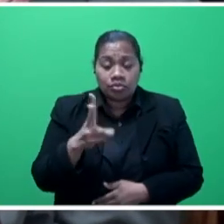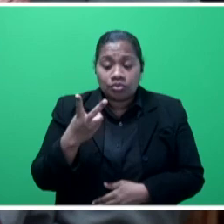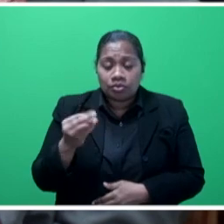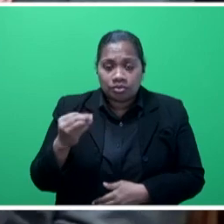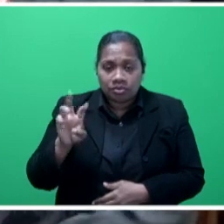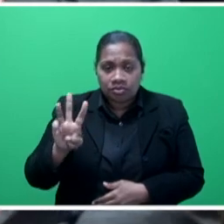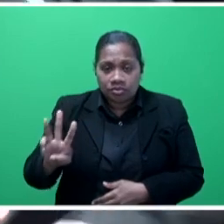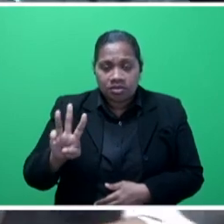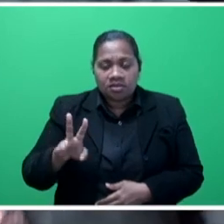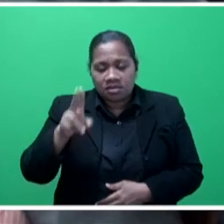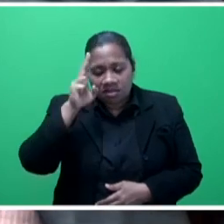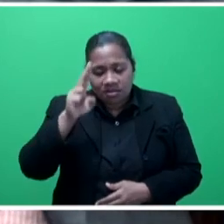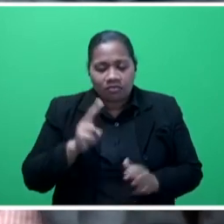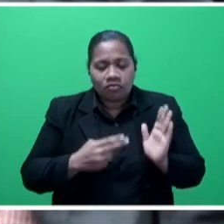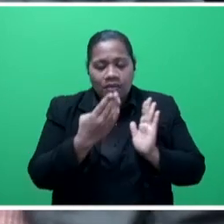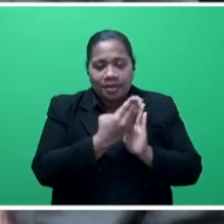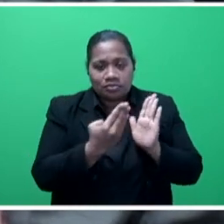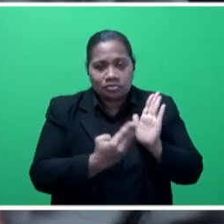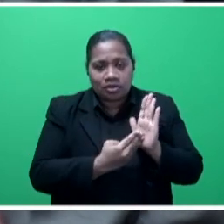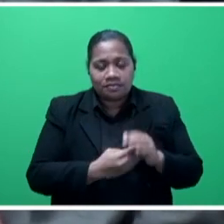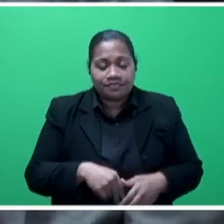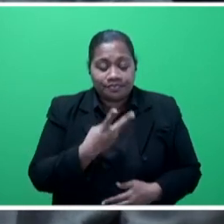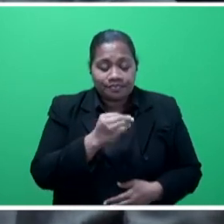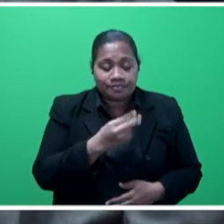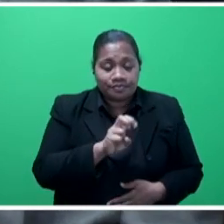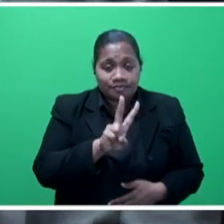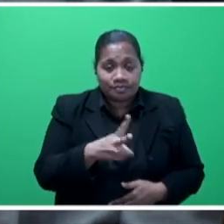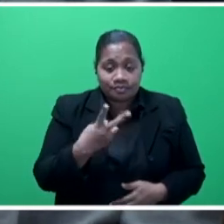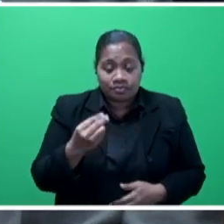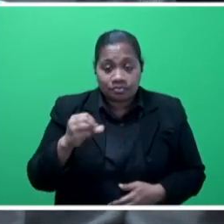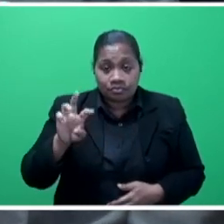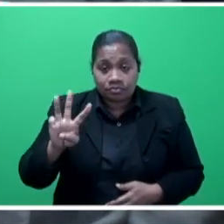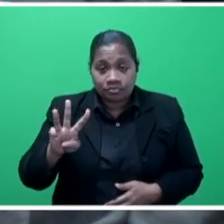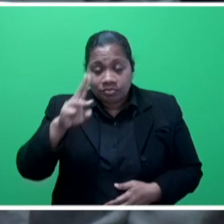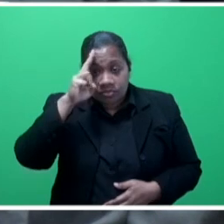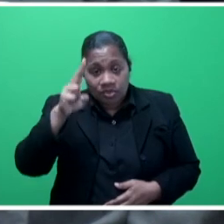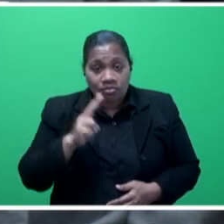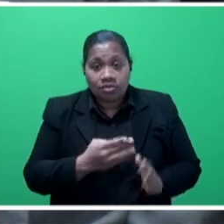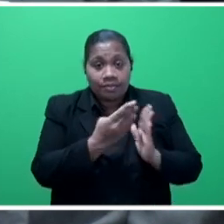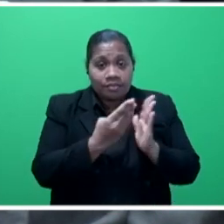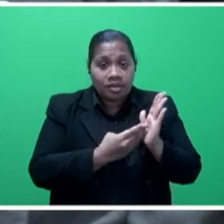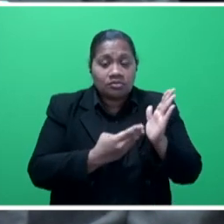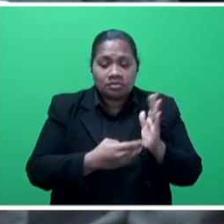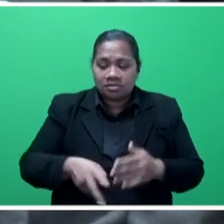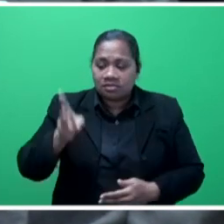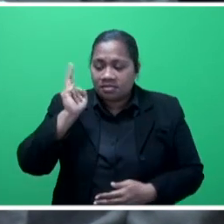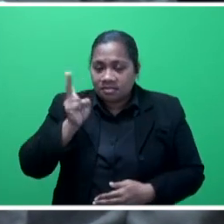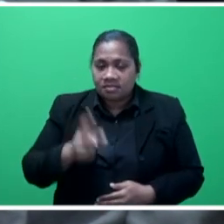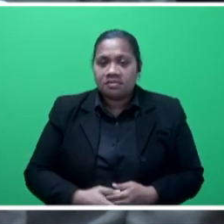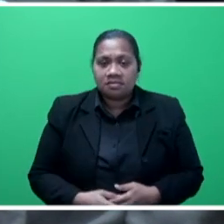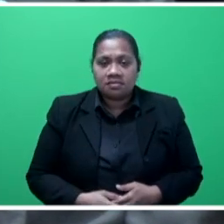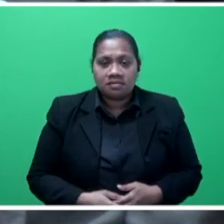2022-2023 National Budget. The 2022-2023 National Budget once again